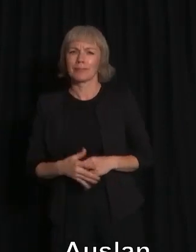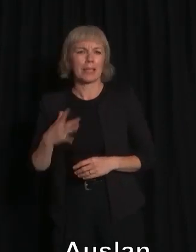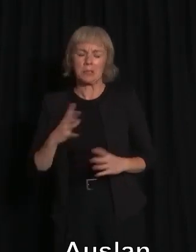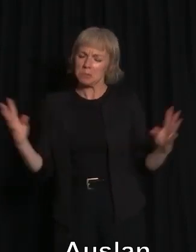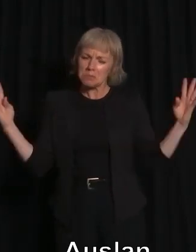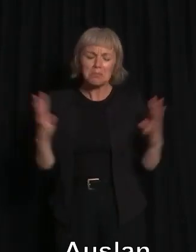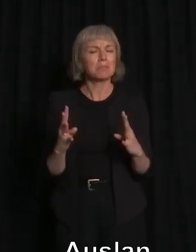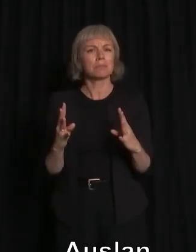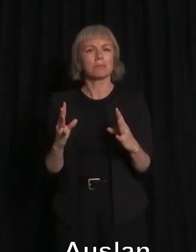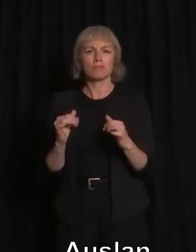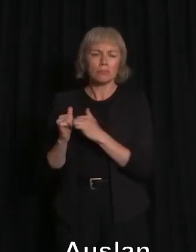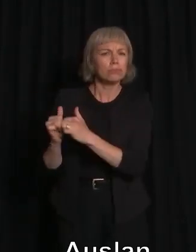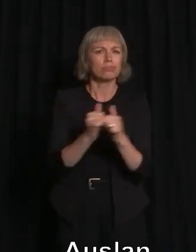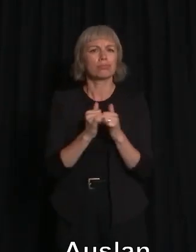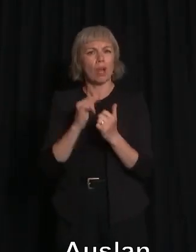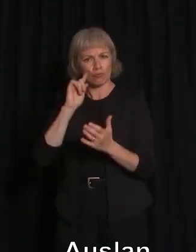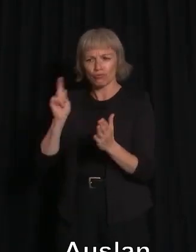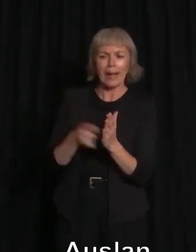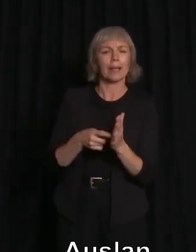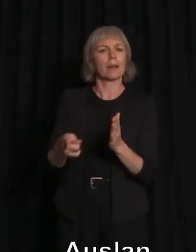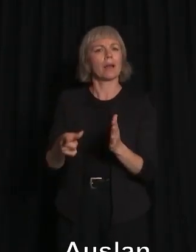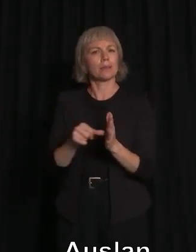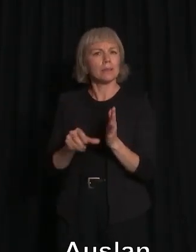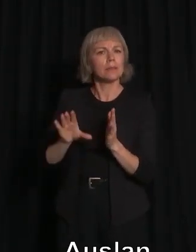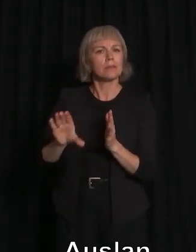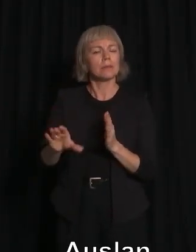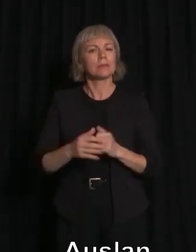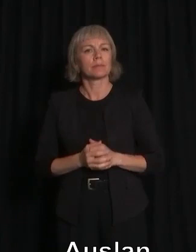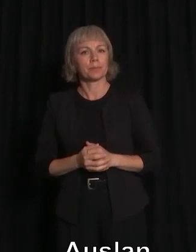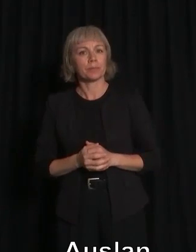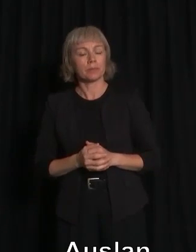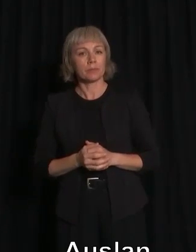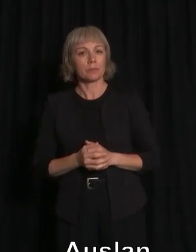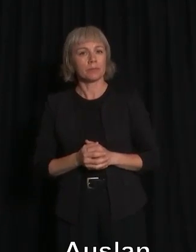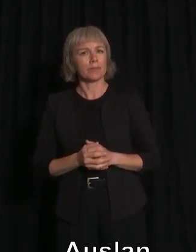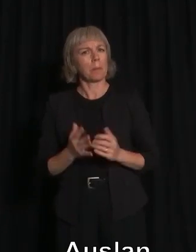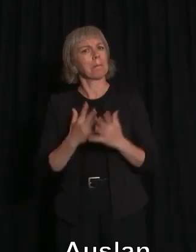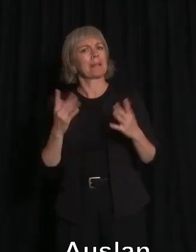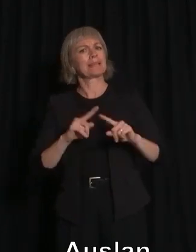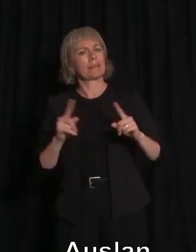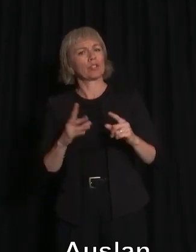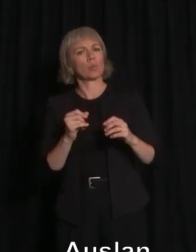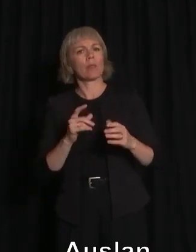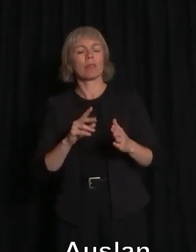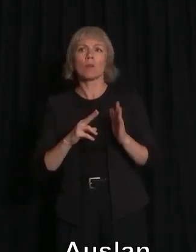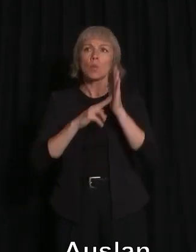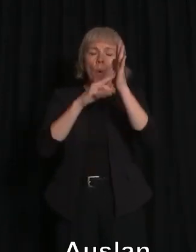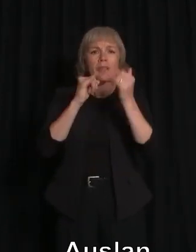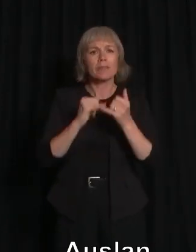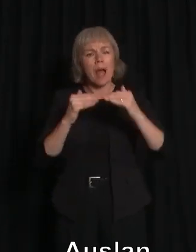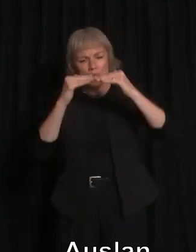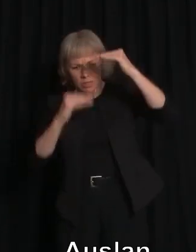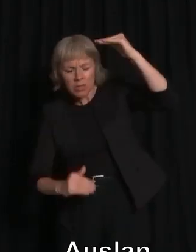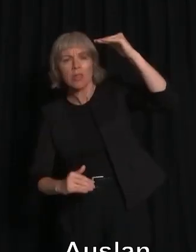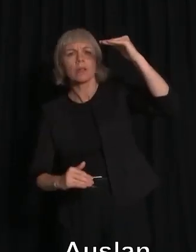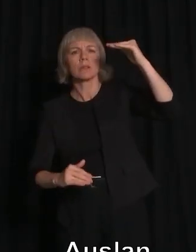be recognized, that asymmetries in access between global north and global south be questioned and re-examined. Movements that demand